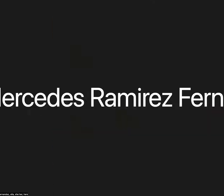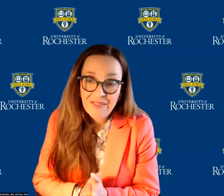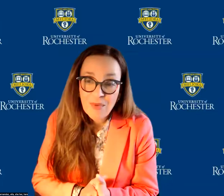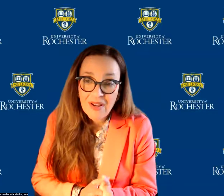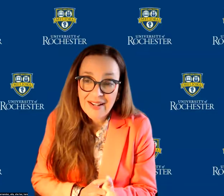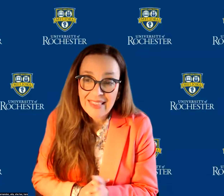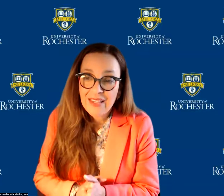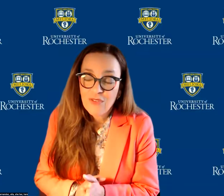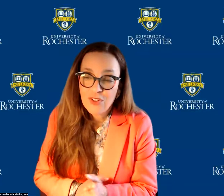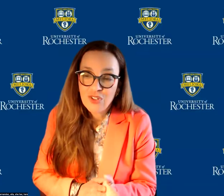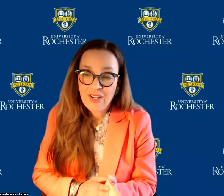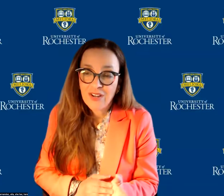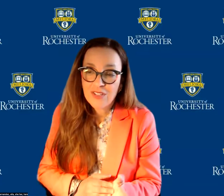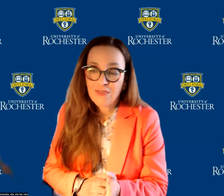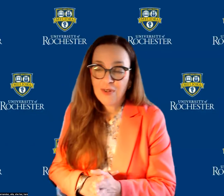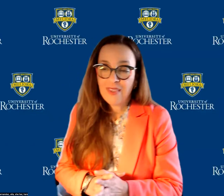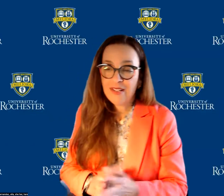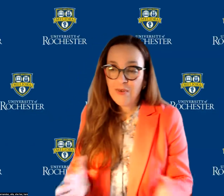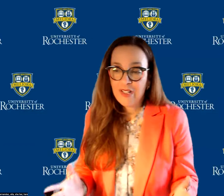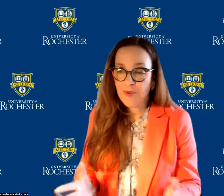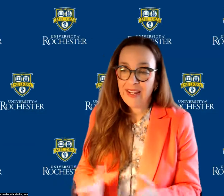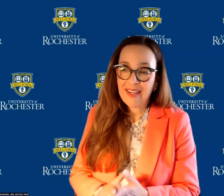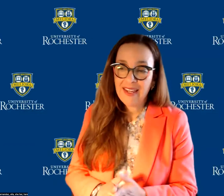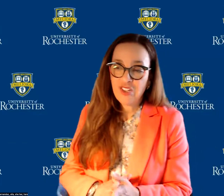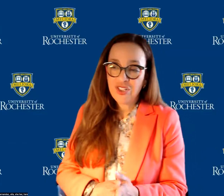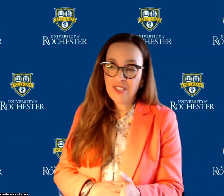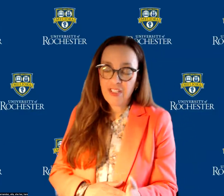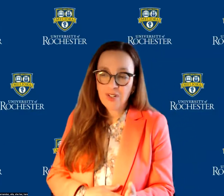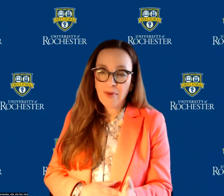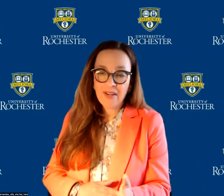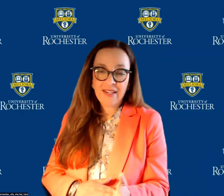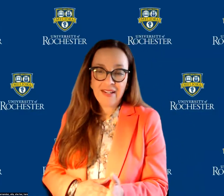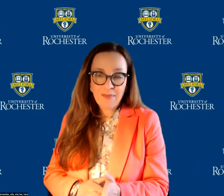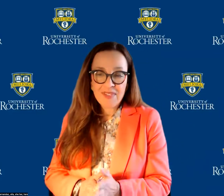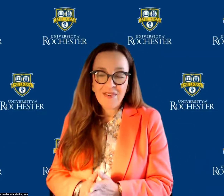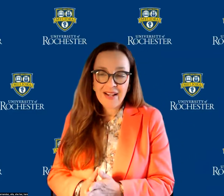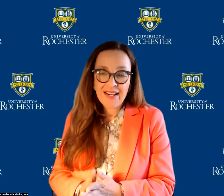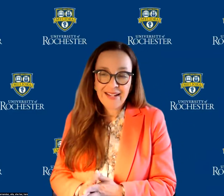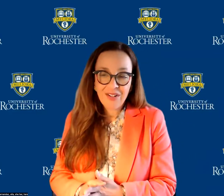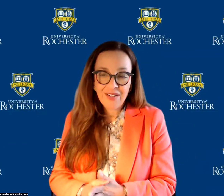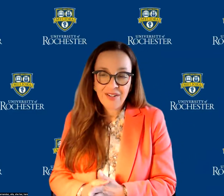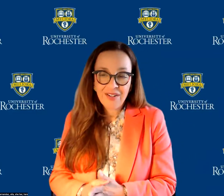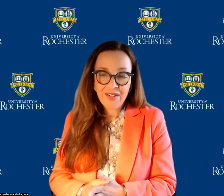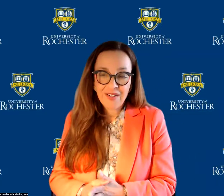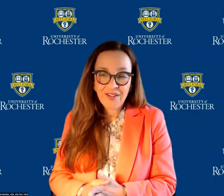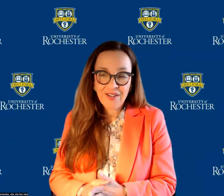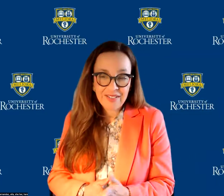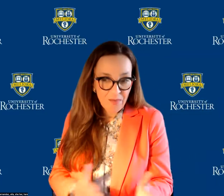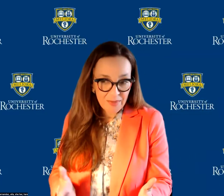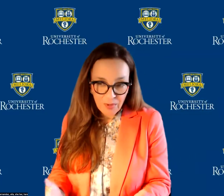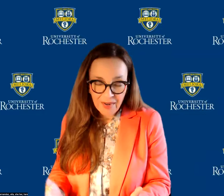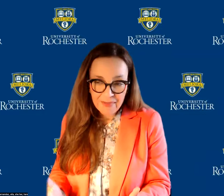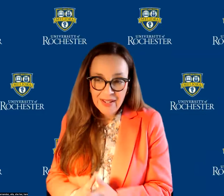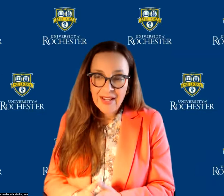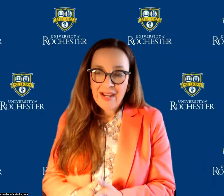Good evening, everyone, and thank you for joining us for the 2020 Asian American and Pacific Islander Heritage Month